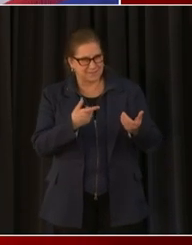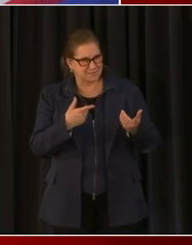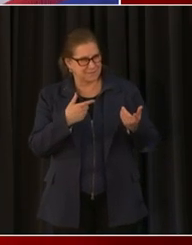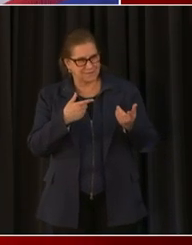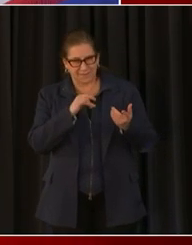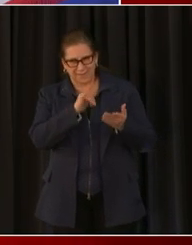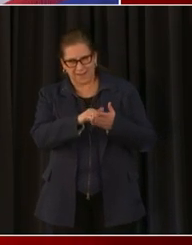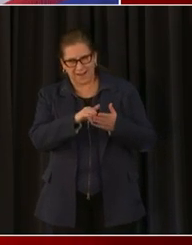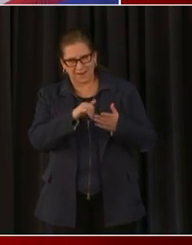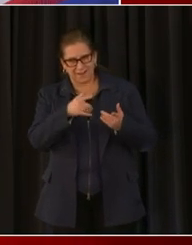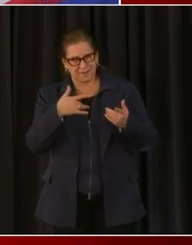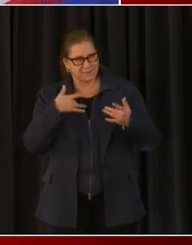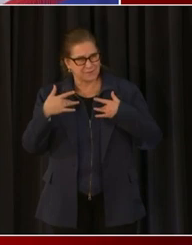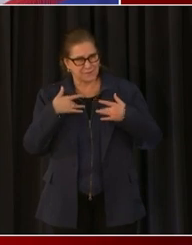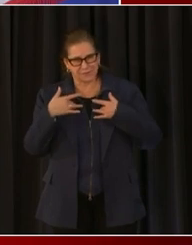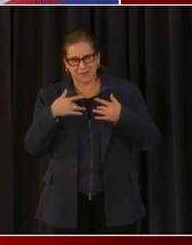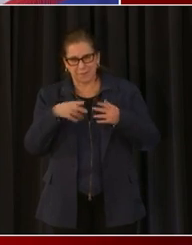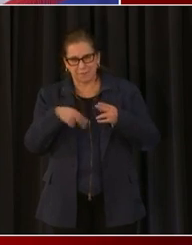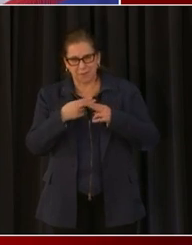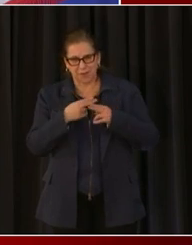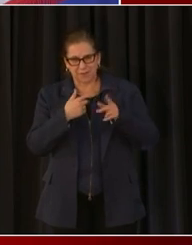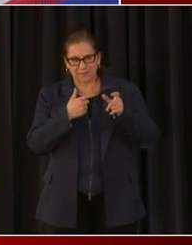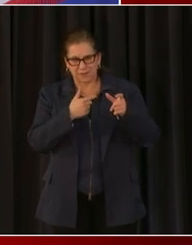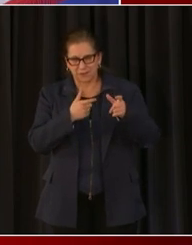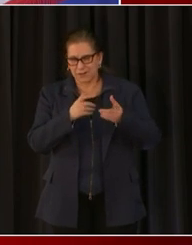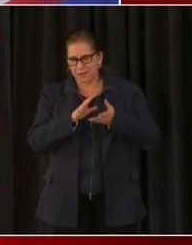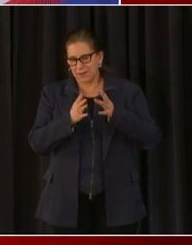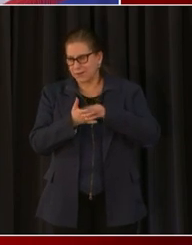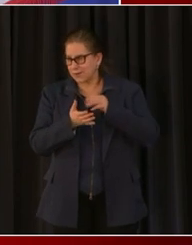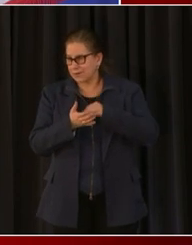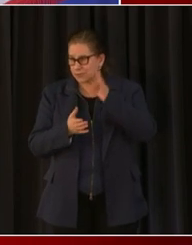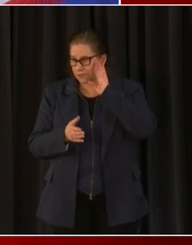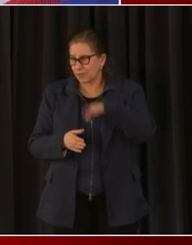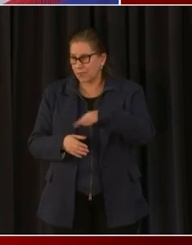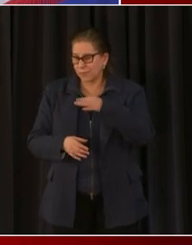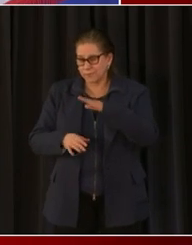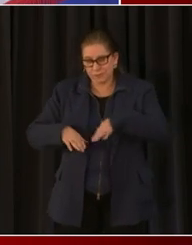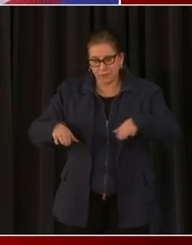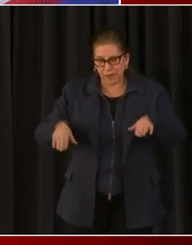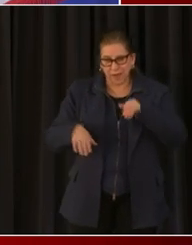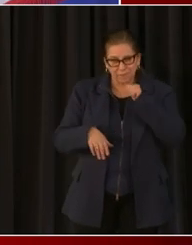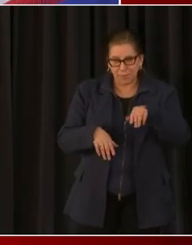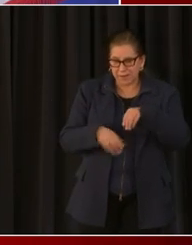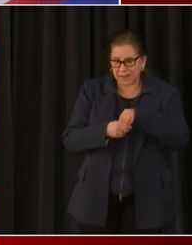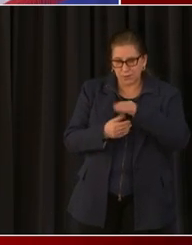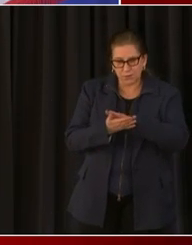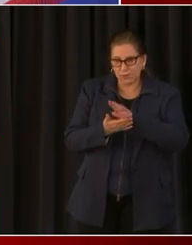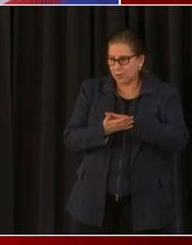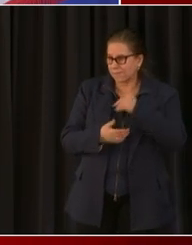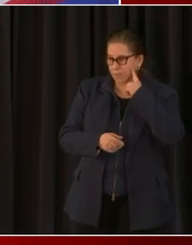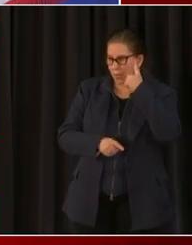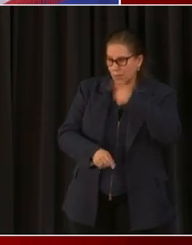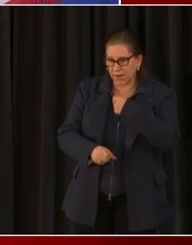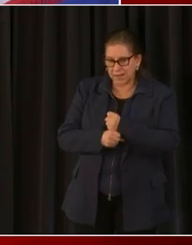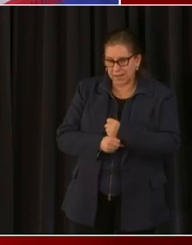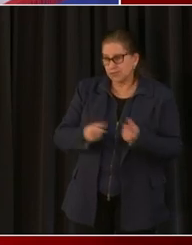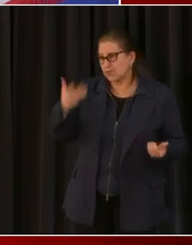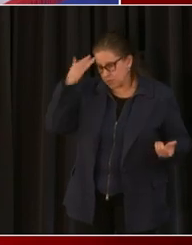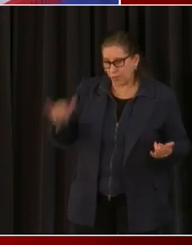about accelerated learning after 1 year of children not being in school. So anyone who would suggest that